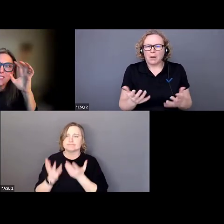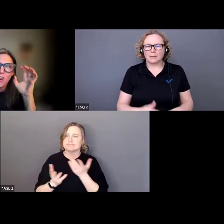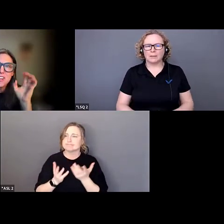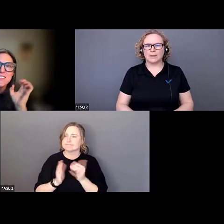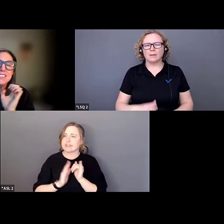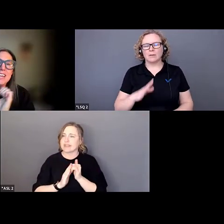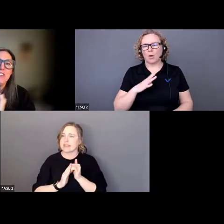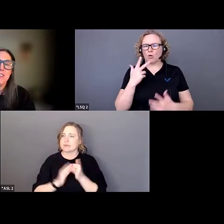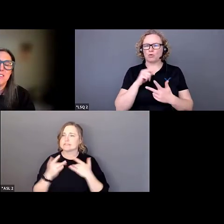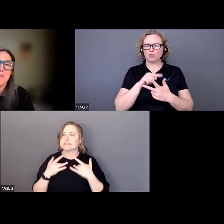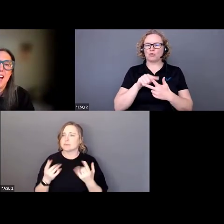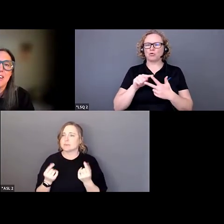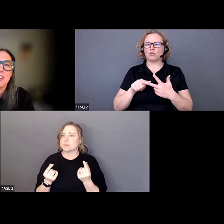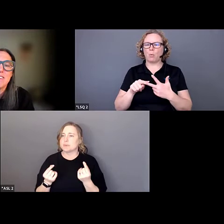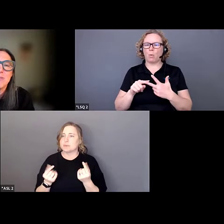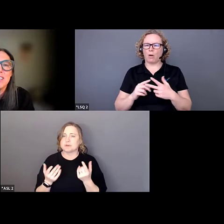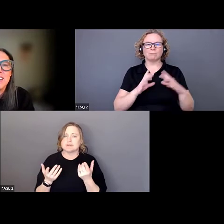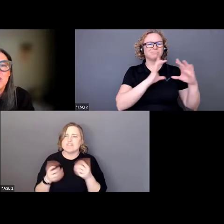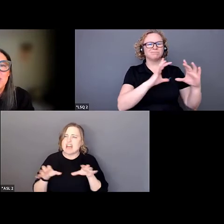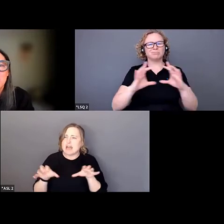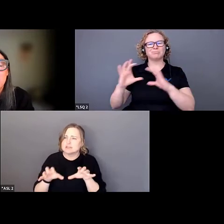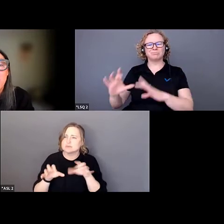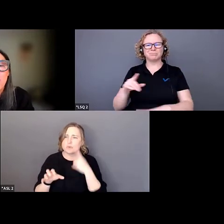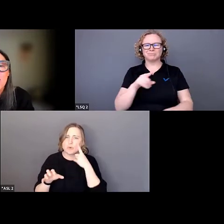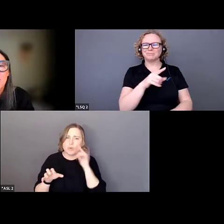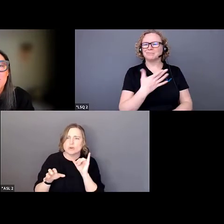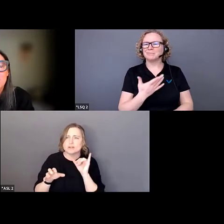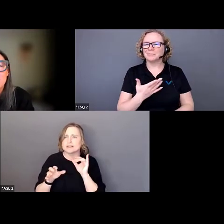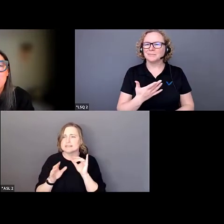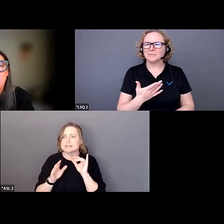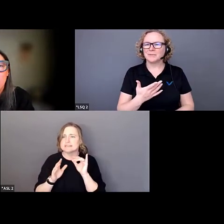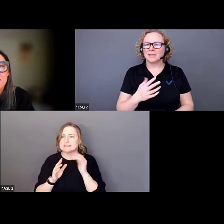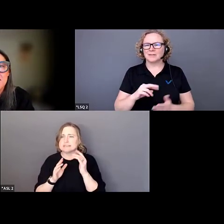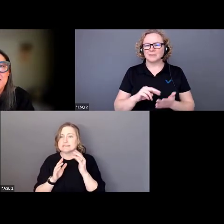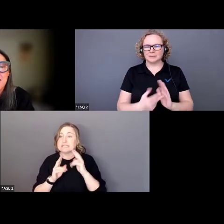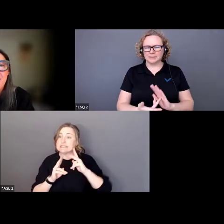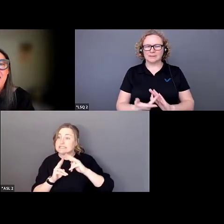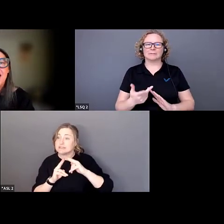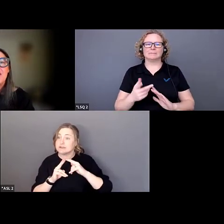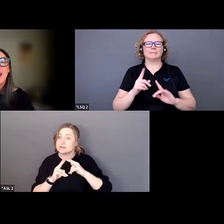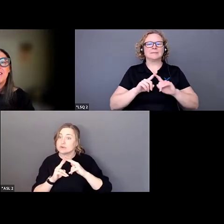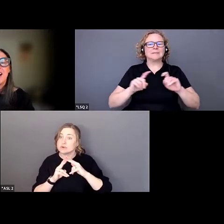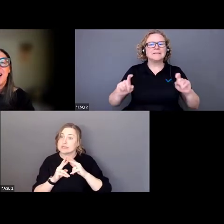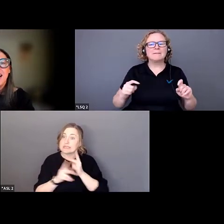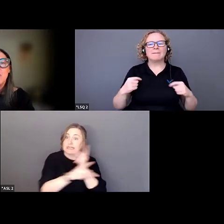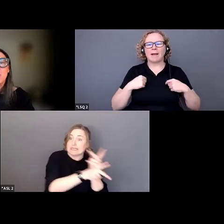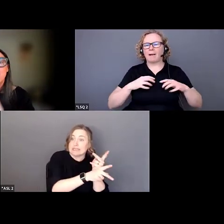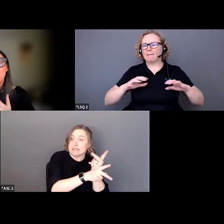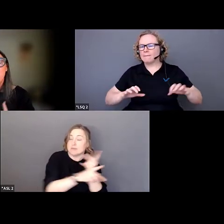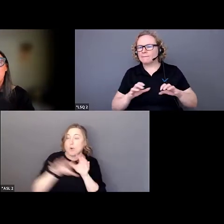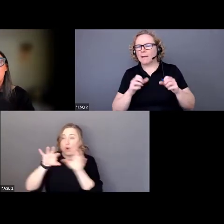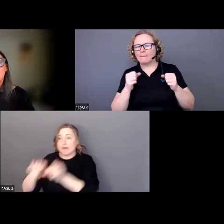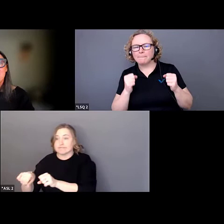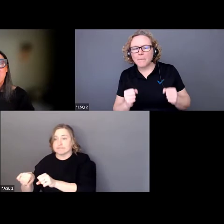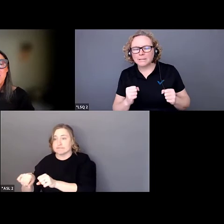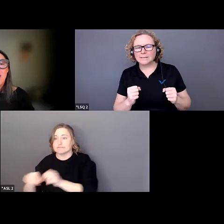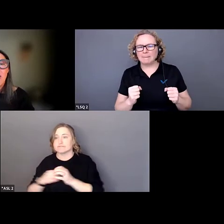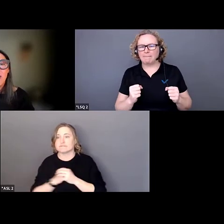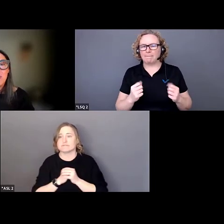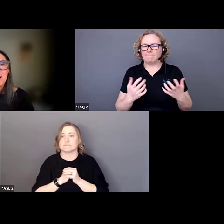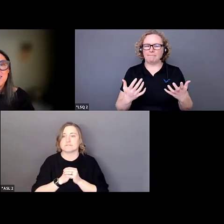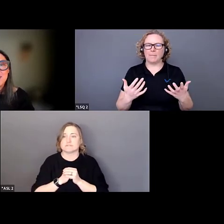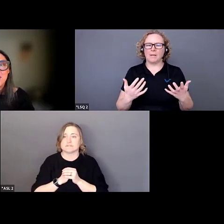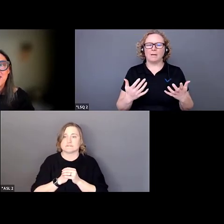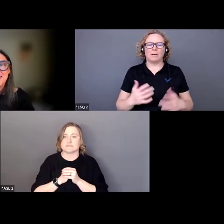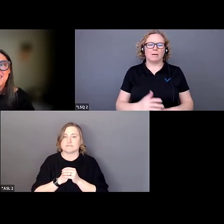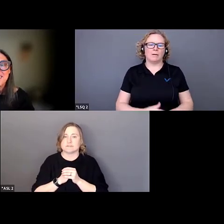actions. It's constellations of actions in relation to upholding or interrupting whiteness that I would propose we